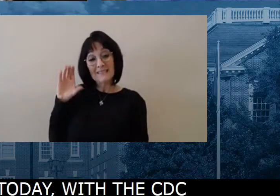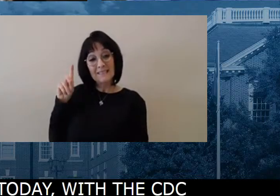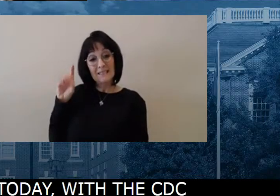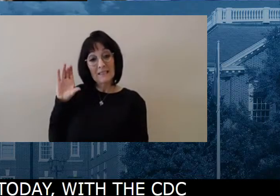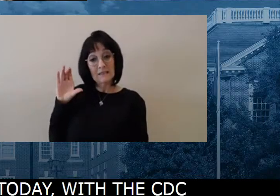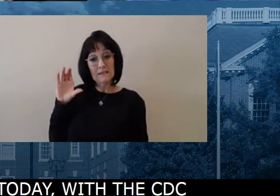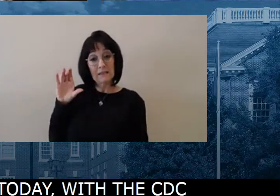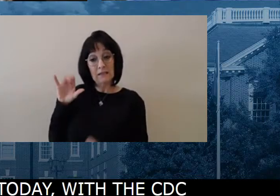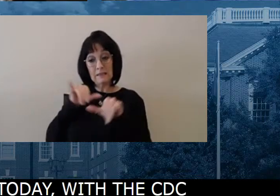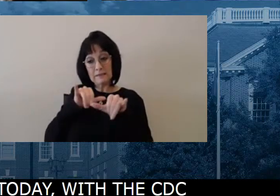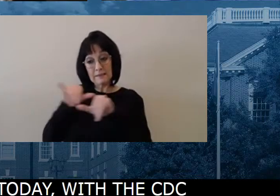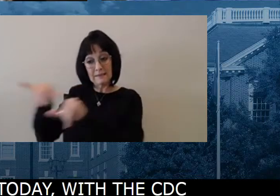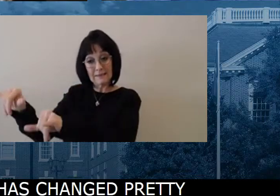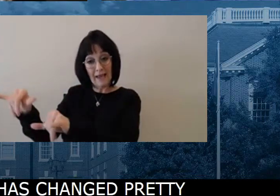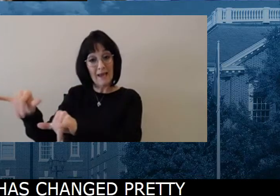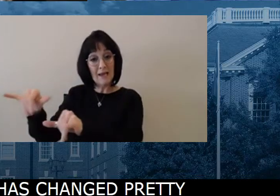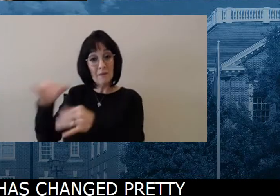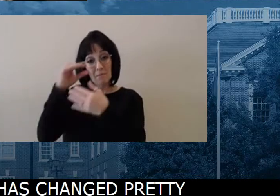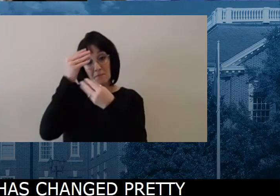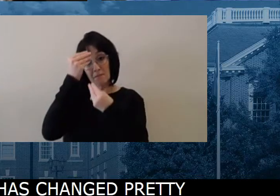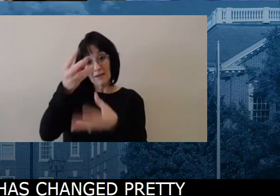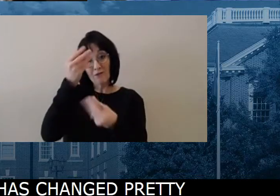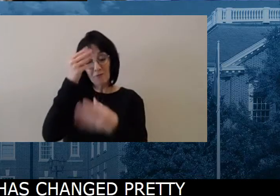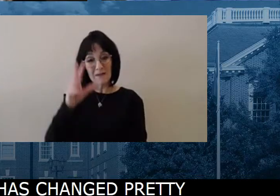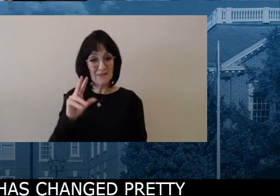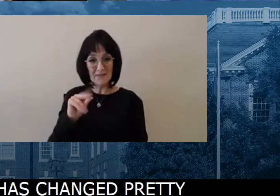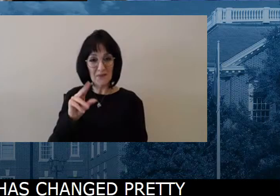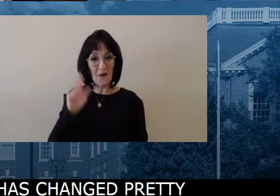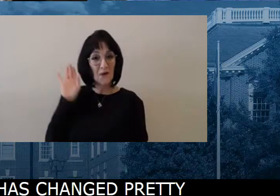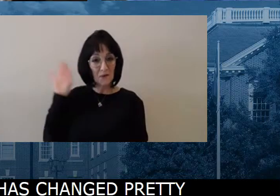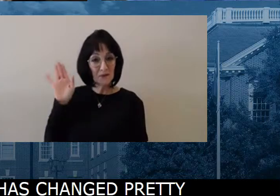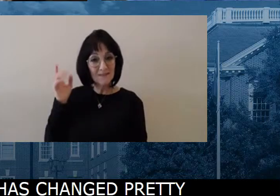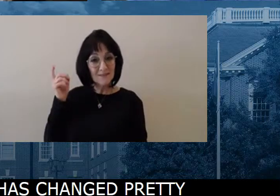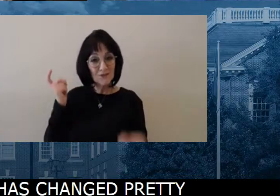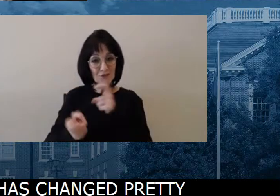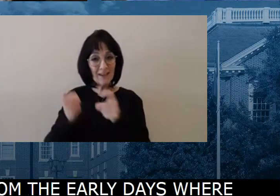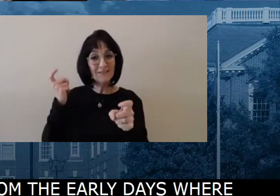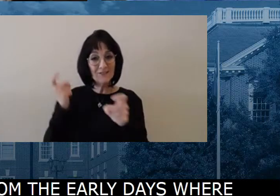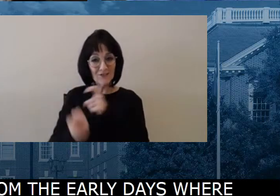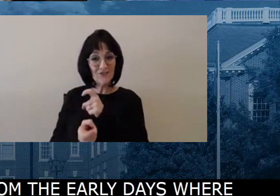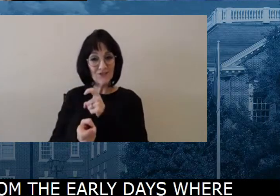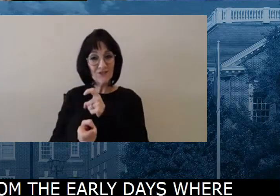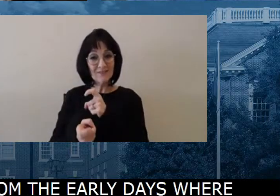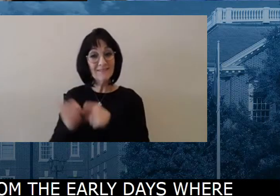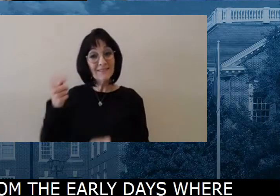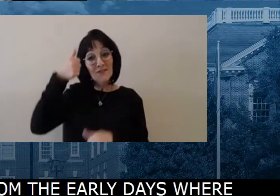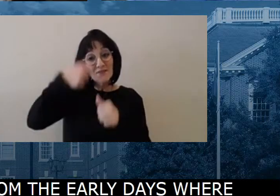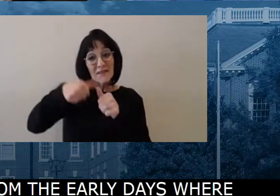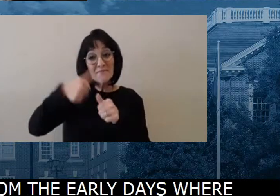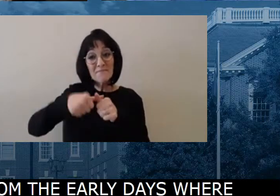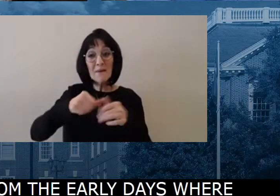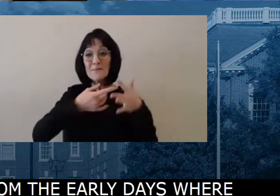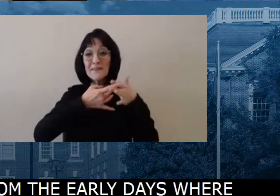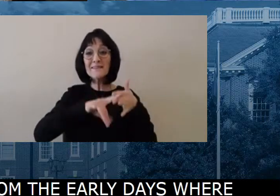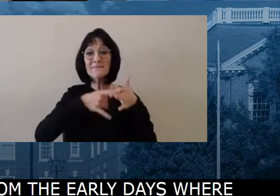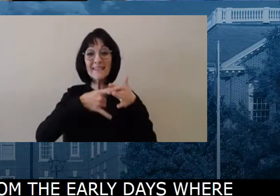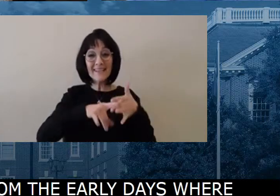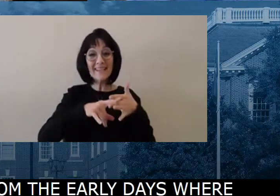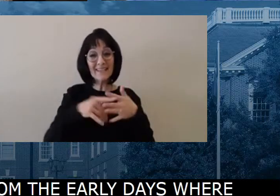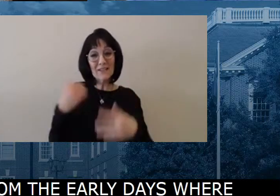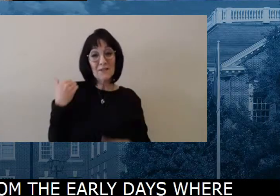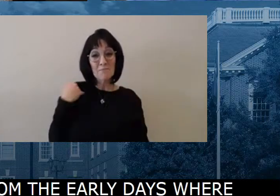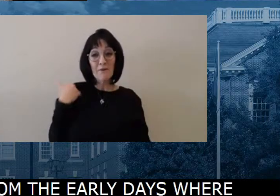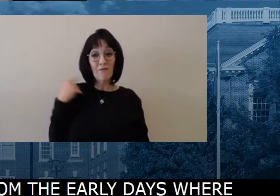the last year, from the early days where they weren't even recommending that you wear a mask till today, where that's the most important